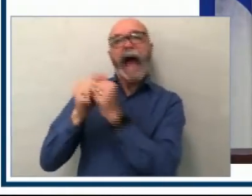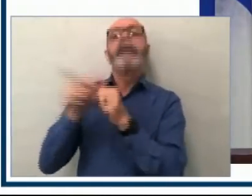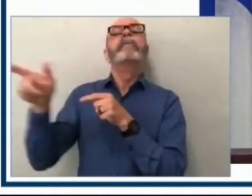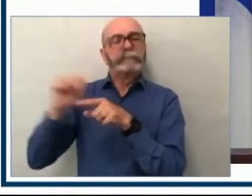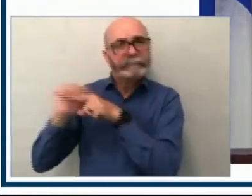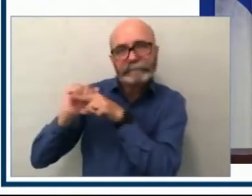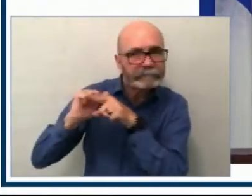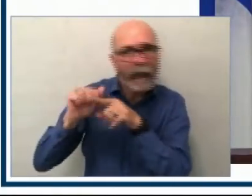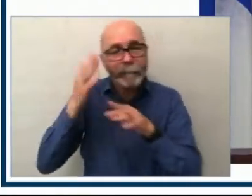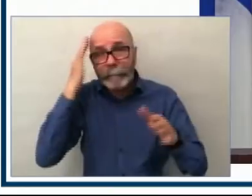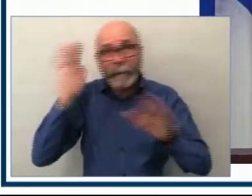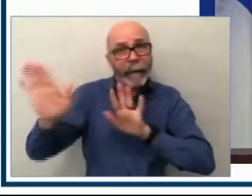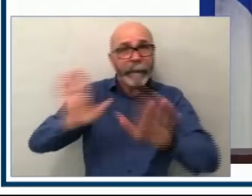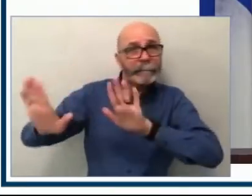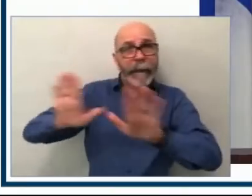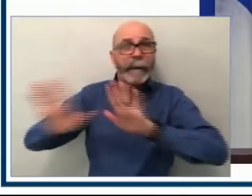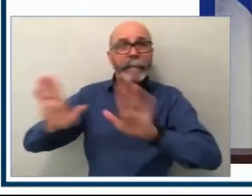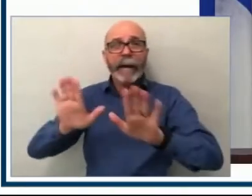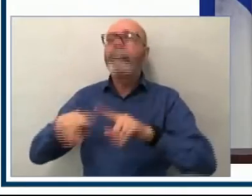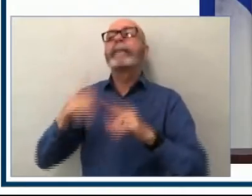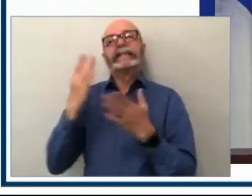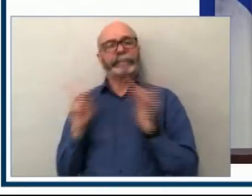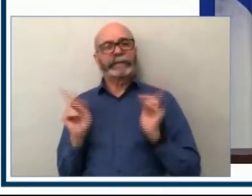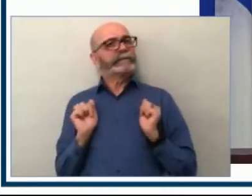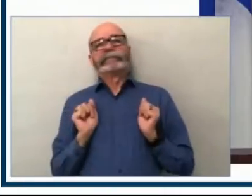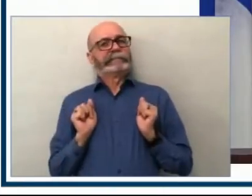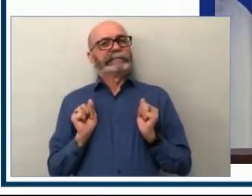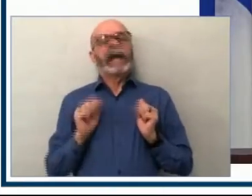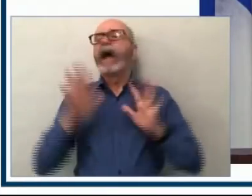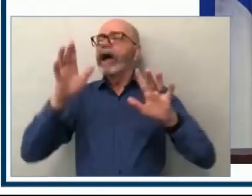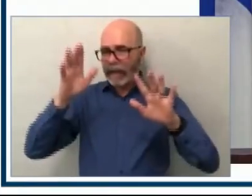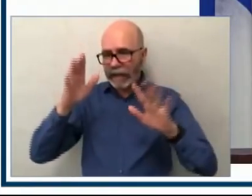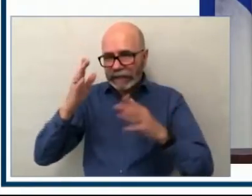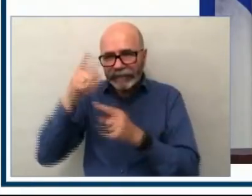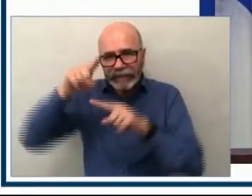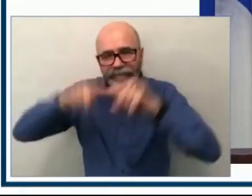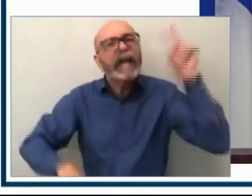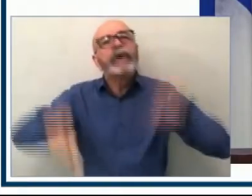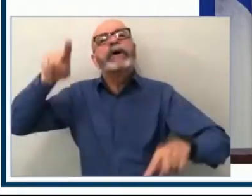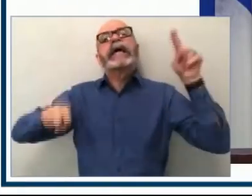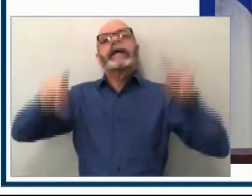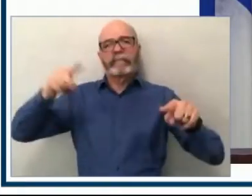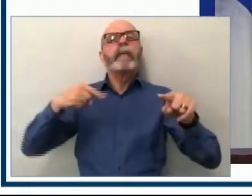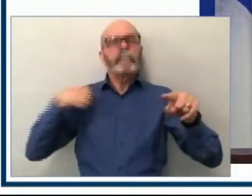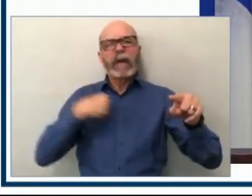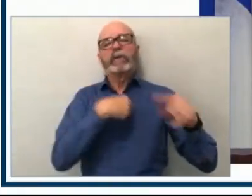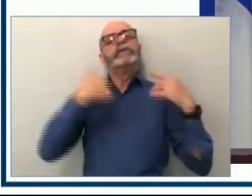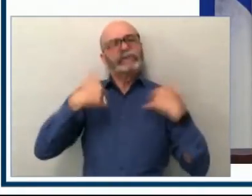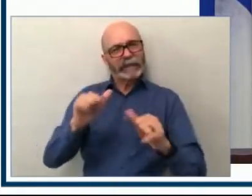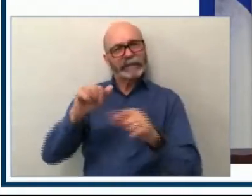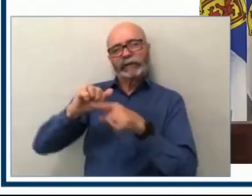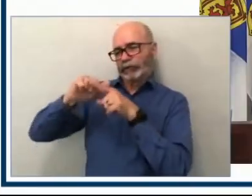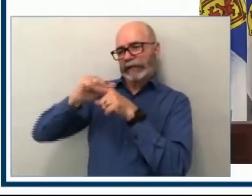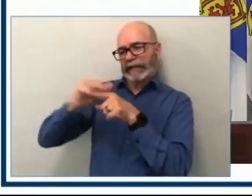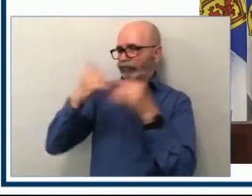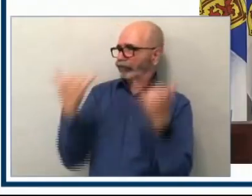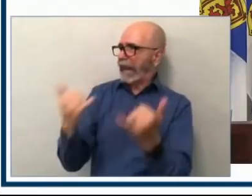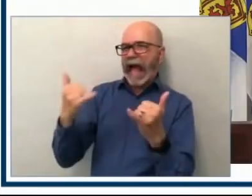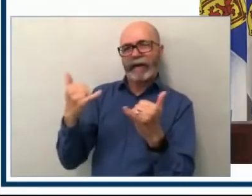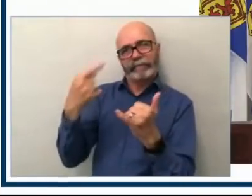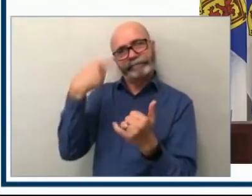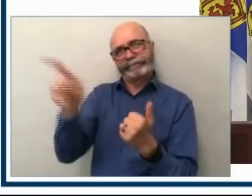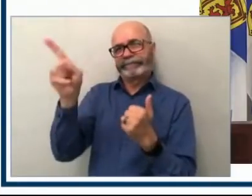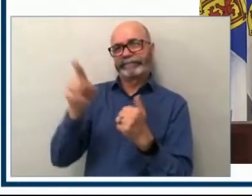chosen not to, so it will vary. But it's my understanding that training is ongoing now. Do you know, Dr. Strang? I